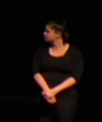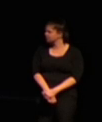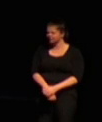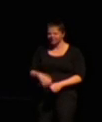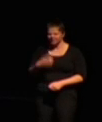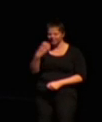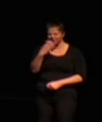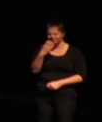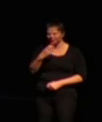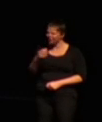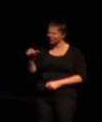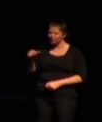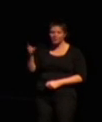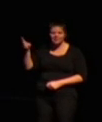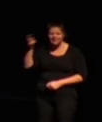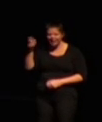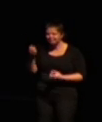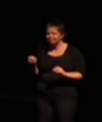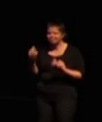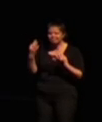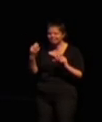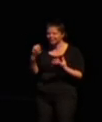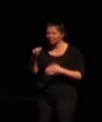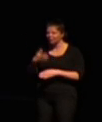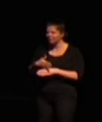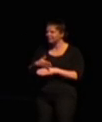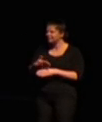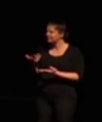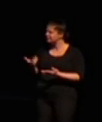Sorry, there's no sound to this.